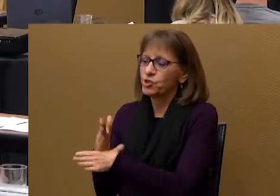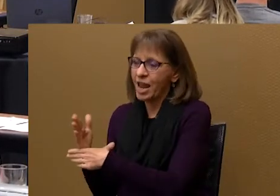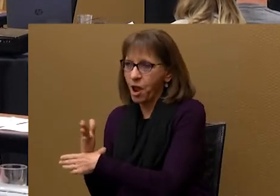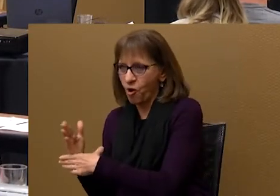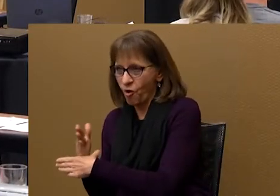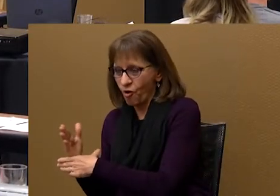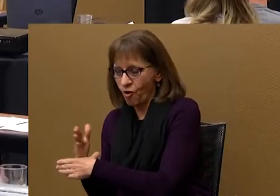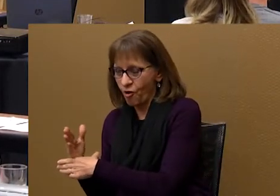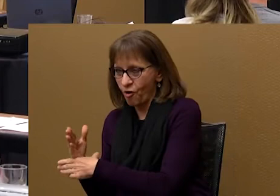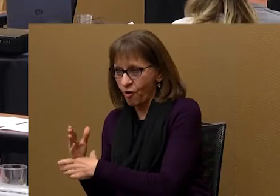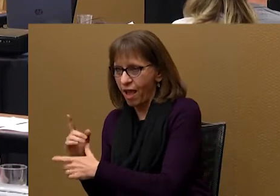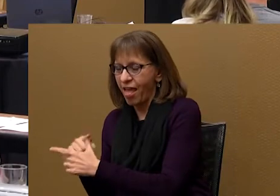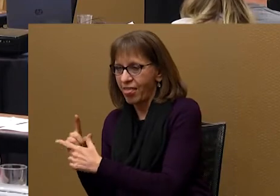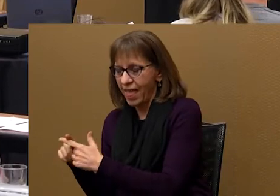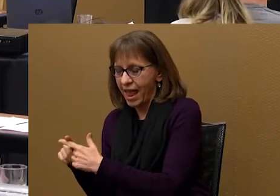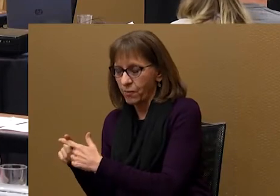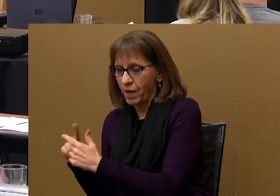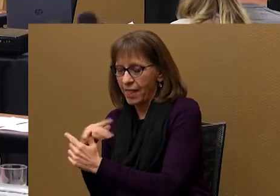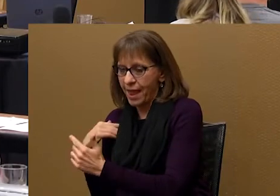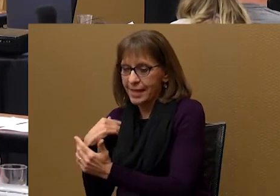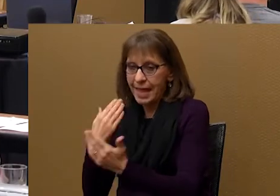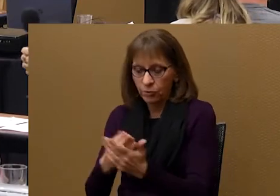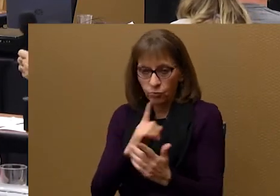get to the conflict, they can contrast that.